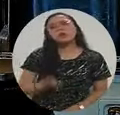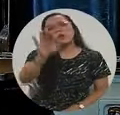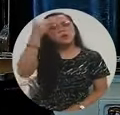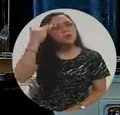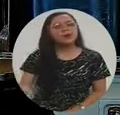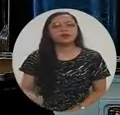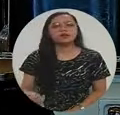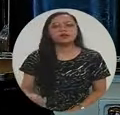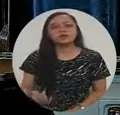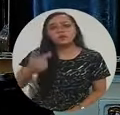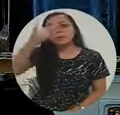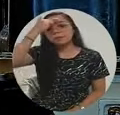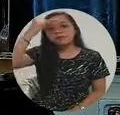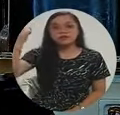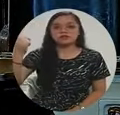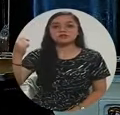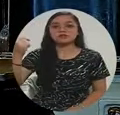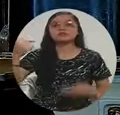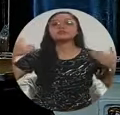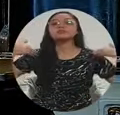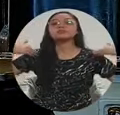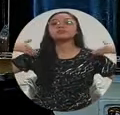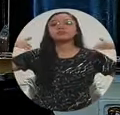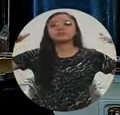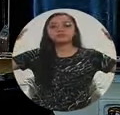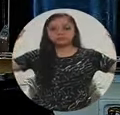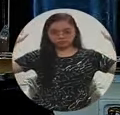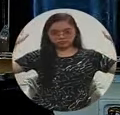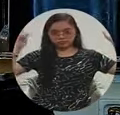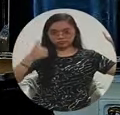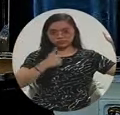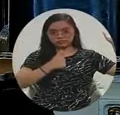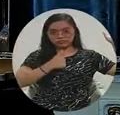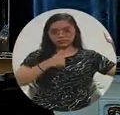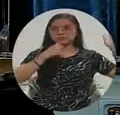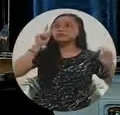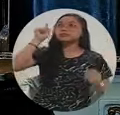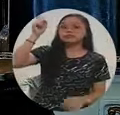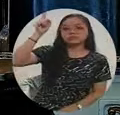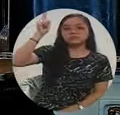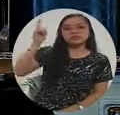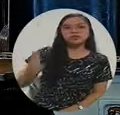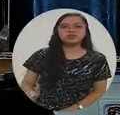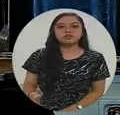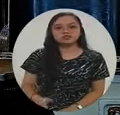Why is that? Because they have committed themselves from the very beginning.